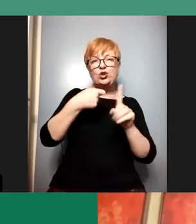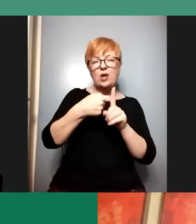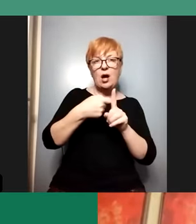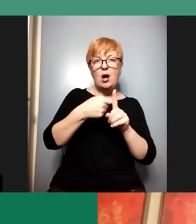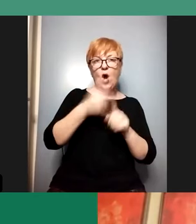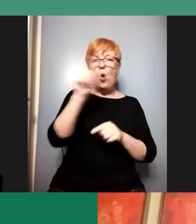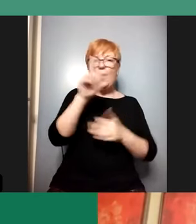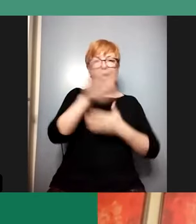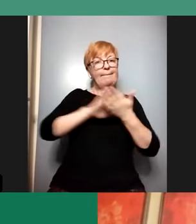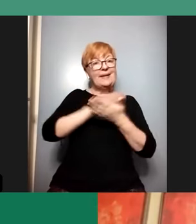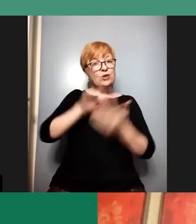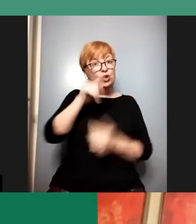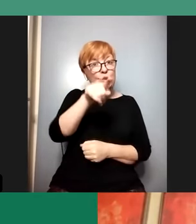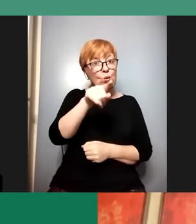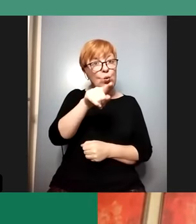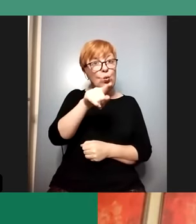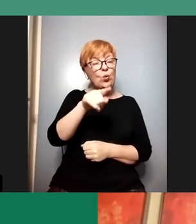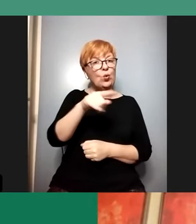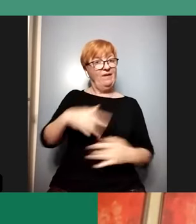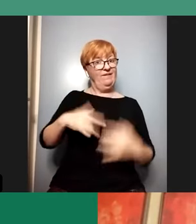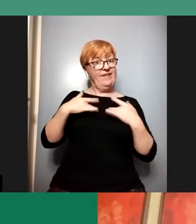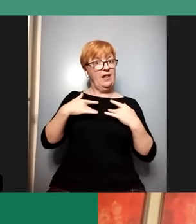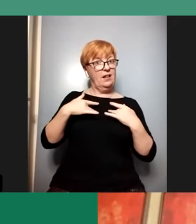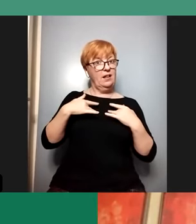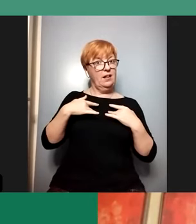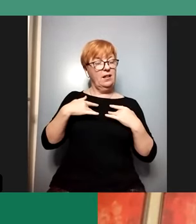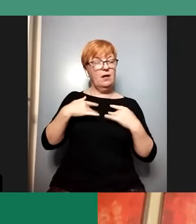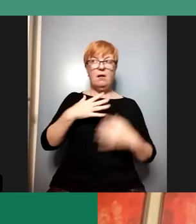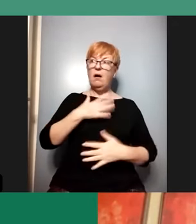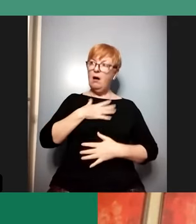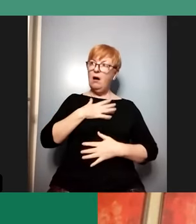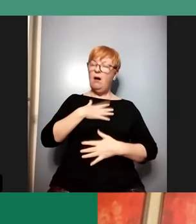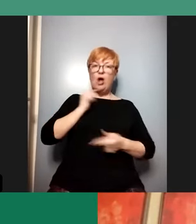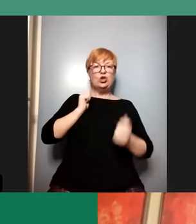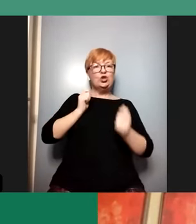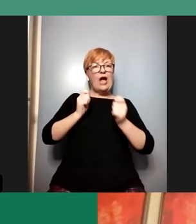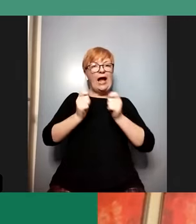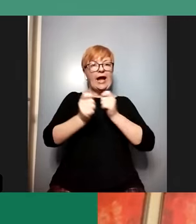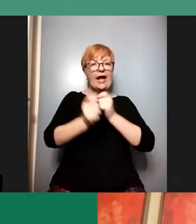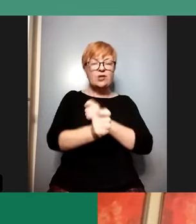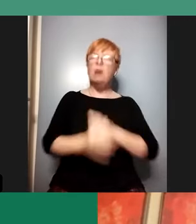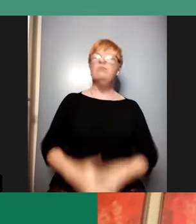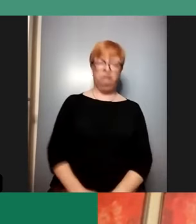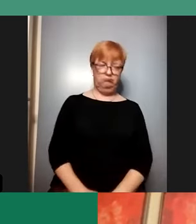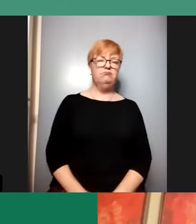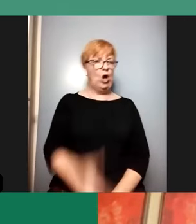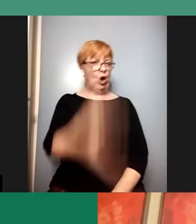that process? Well, yeah. I mean, I learned a lot about him as a human being. I learned a lot about him as a